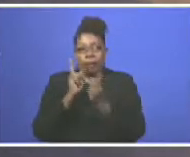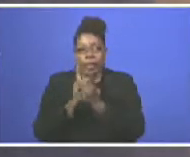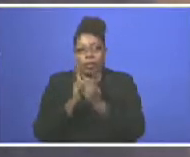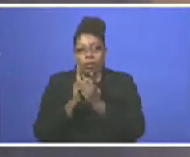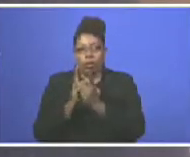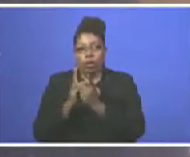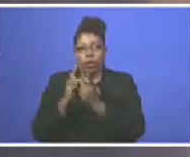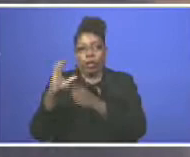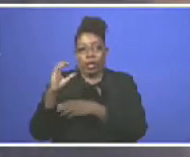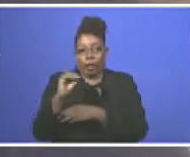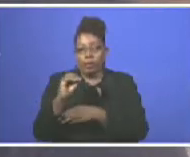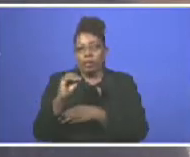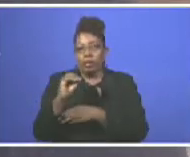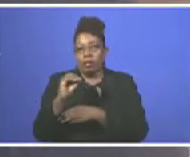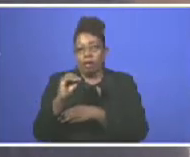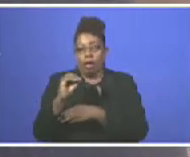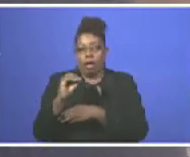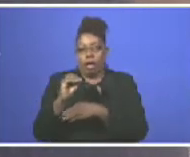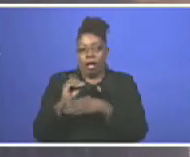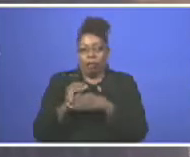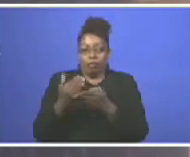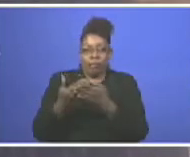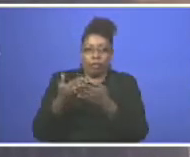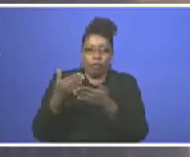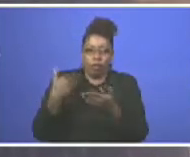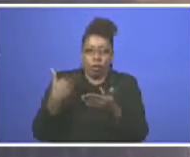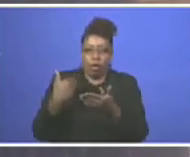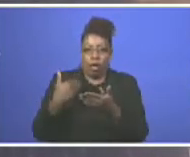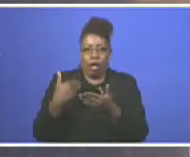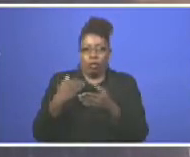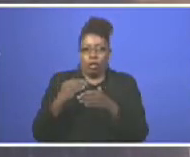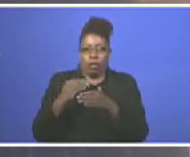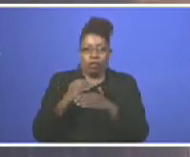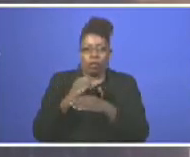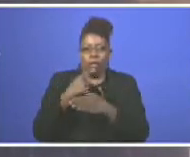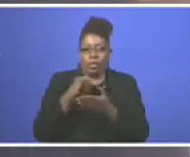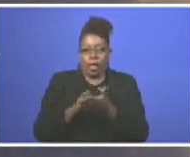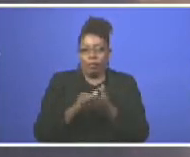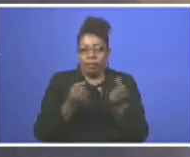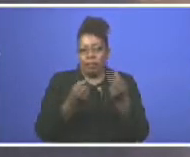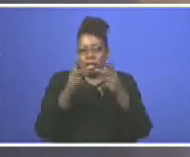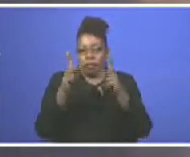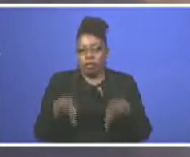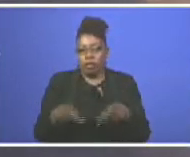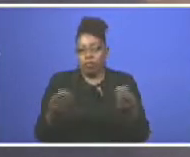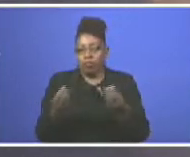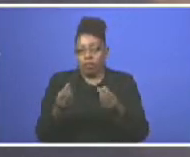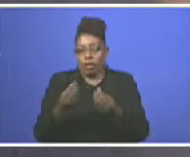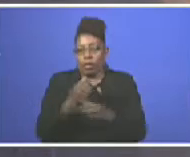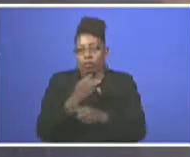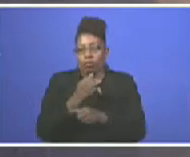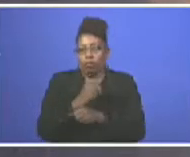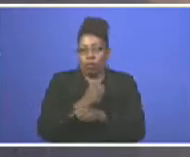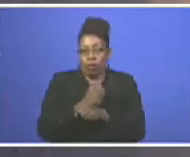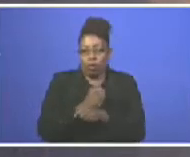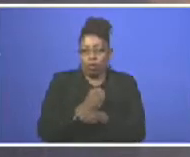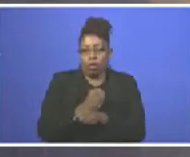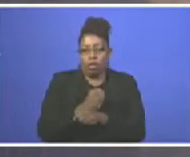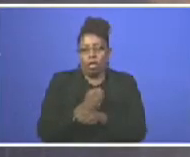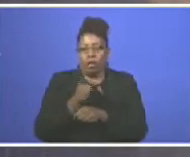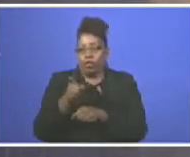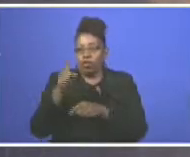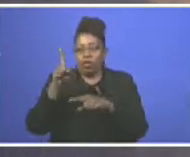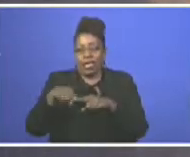we told the company that, and we are reinforcing the fact that there are a lot of persons that are out of work. And unless you can't find that